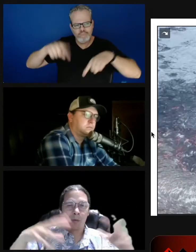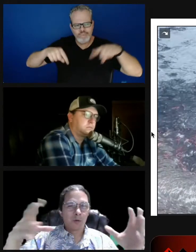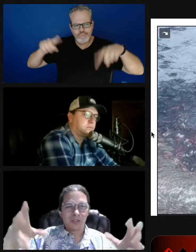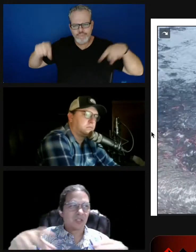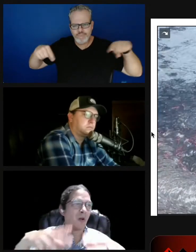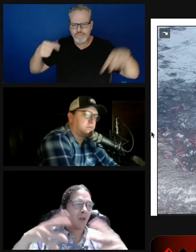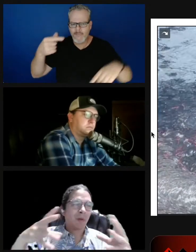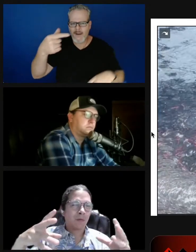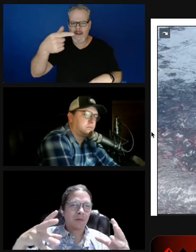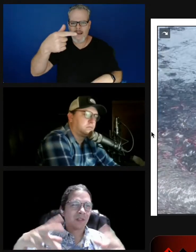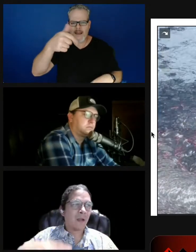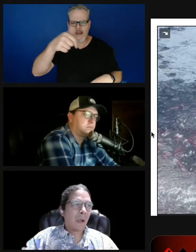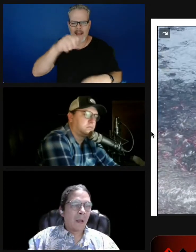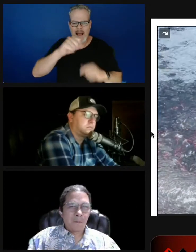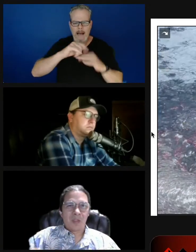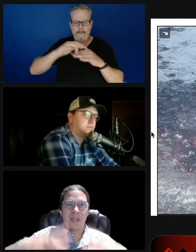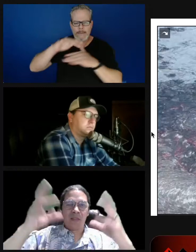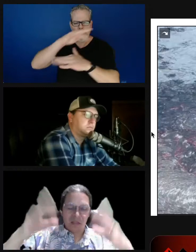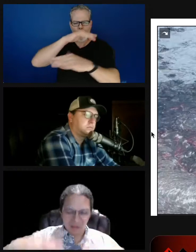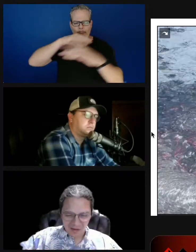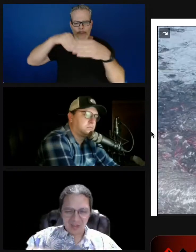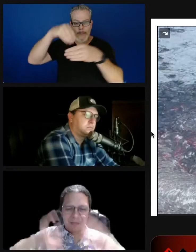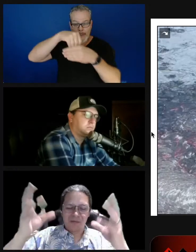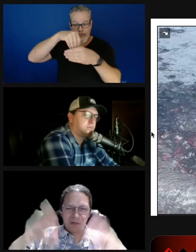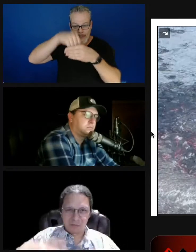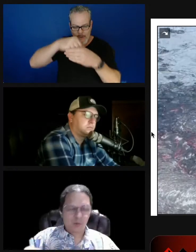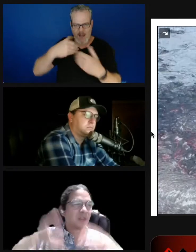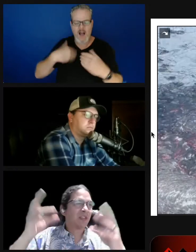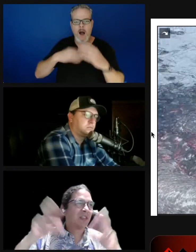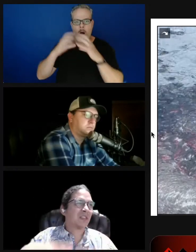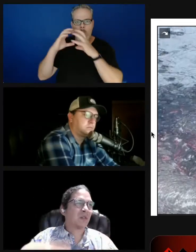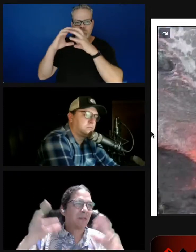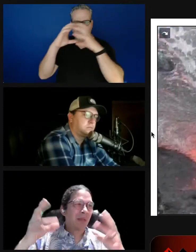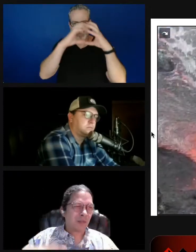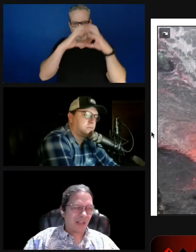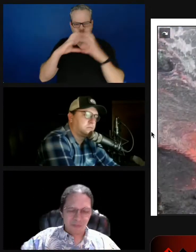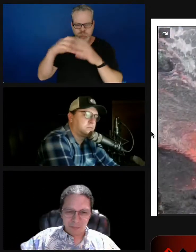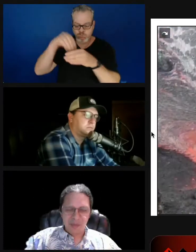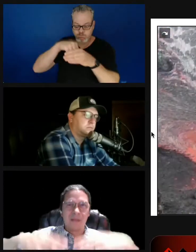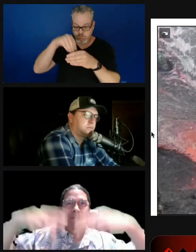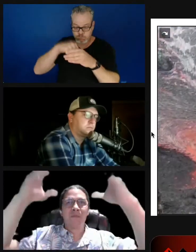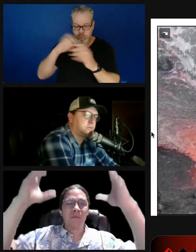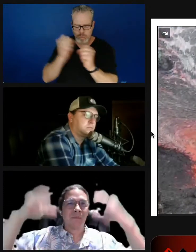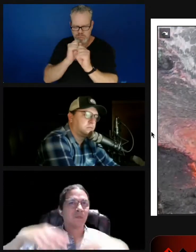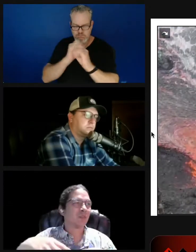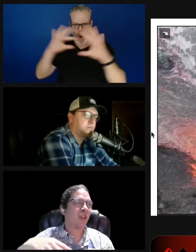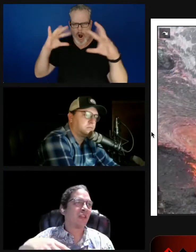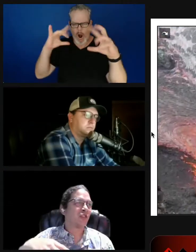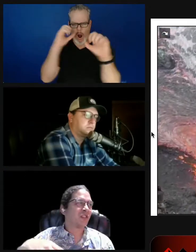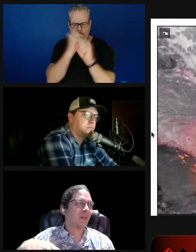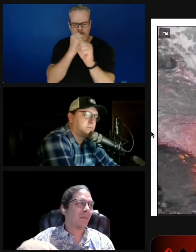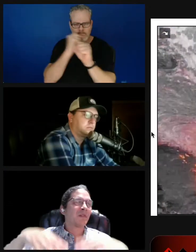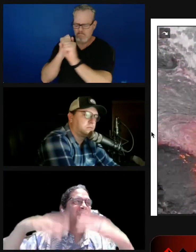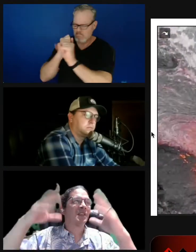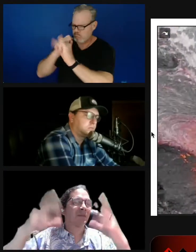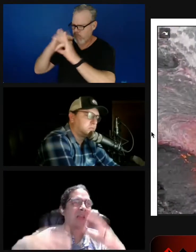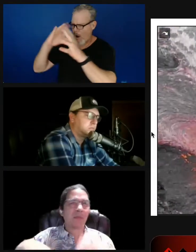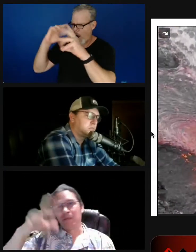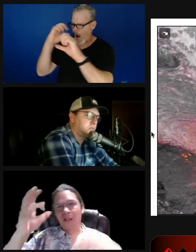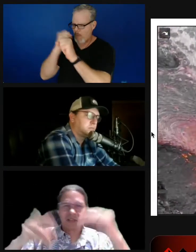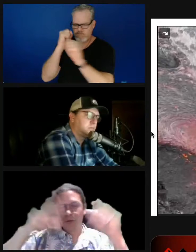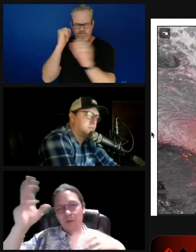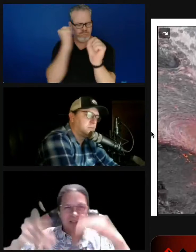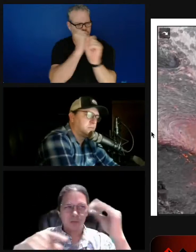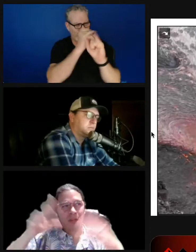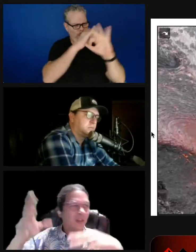huge bubbles and smaller bubbles, and they kind of come at different frequencies. And so sometimes you have big changes in the burst, and sometimes